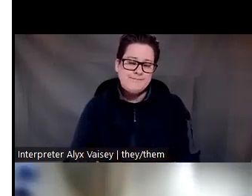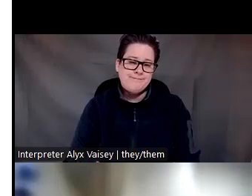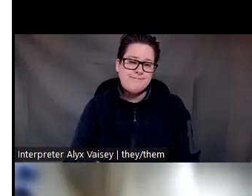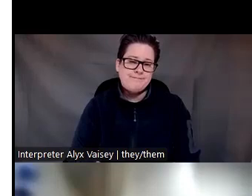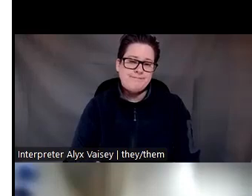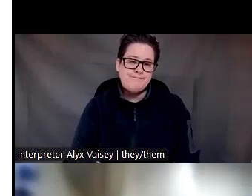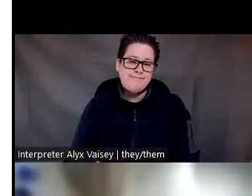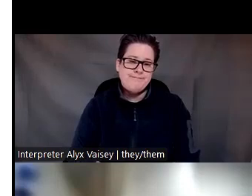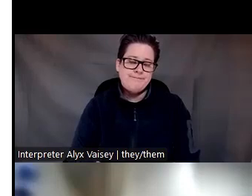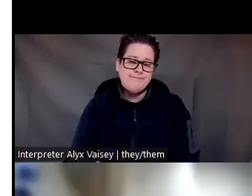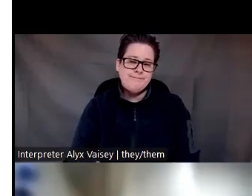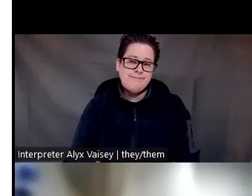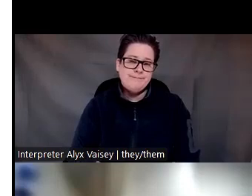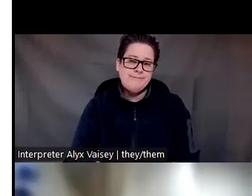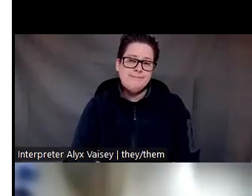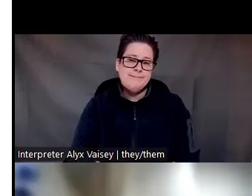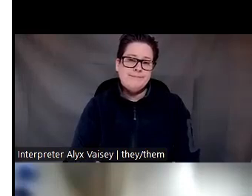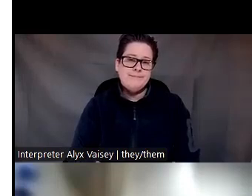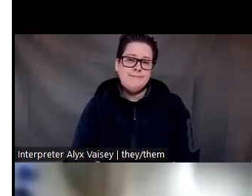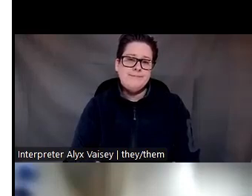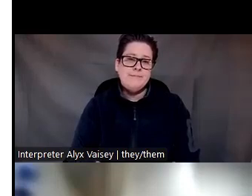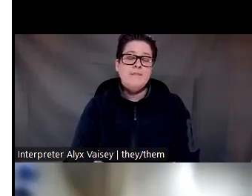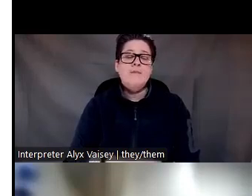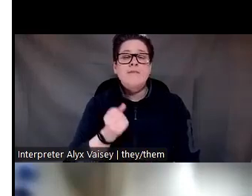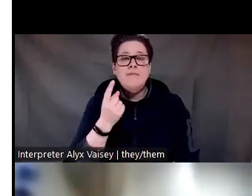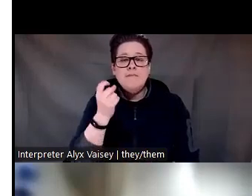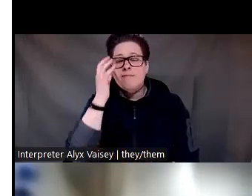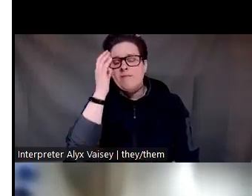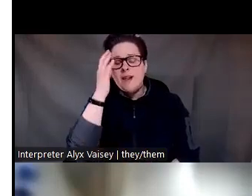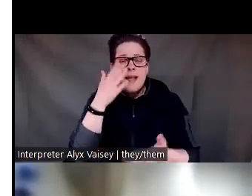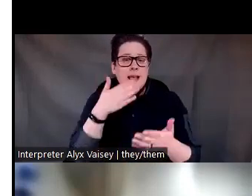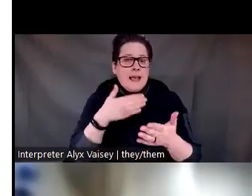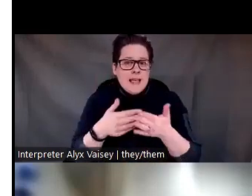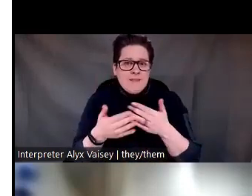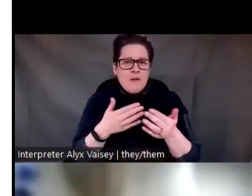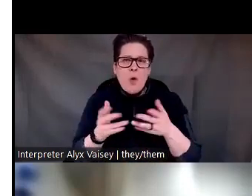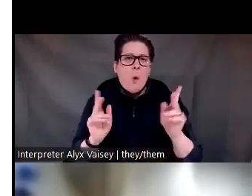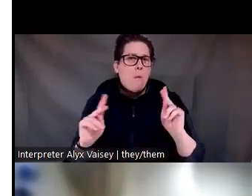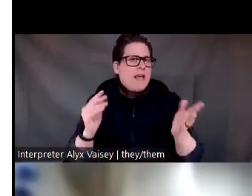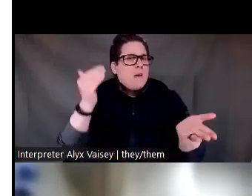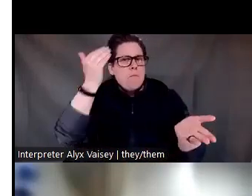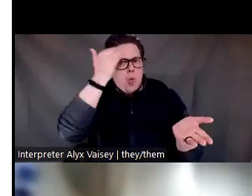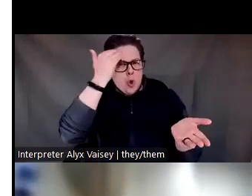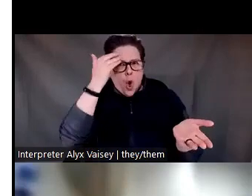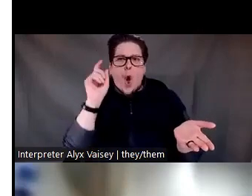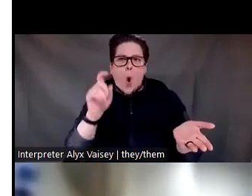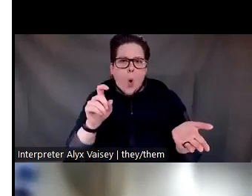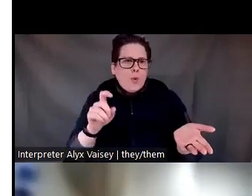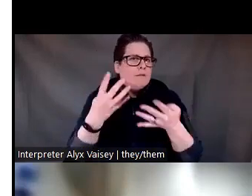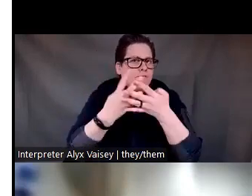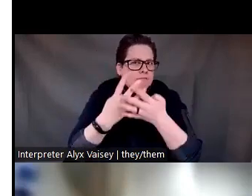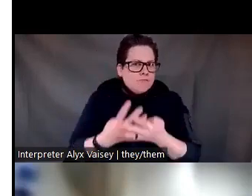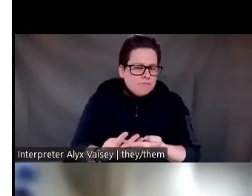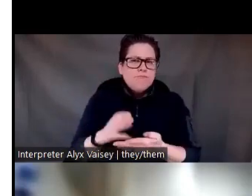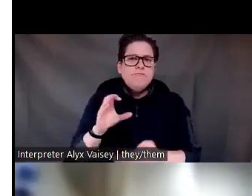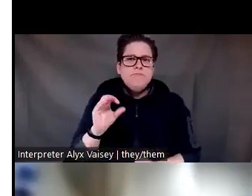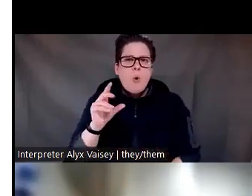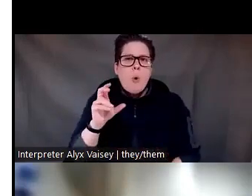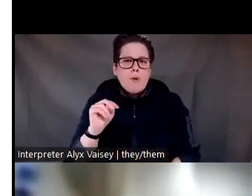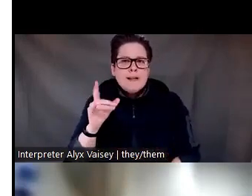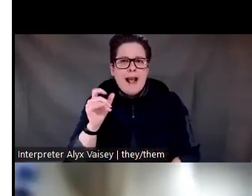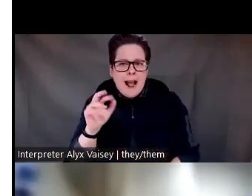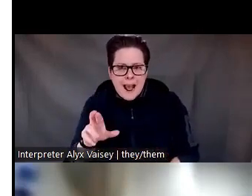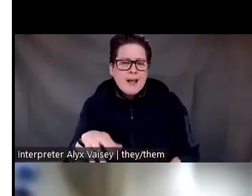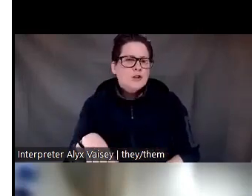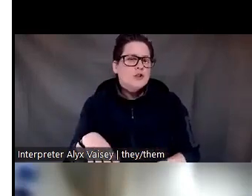States. And even though this information is out there and it's being spread during forums like these, there